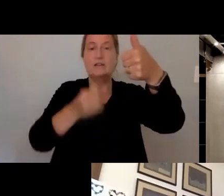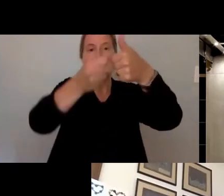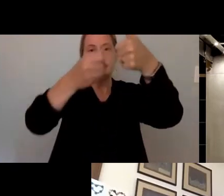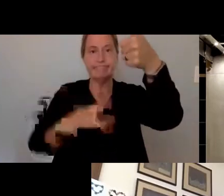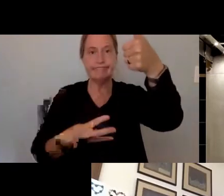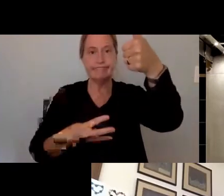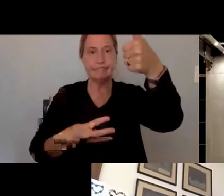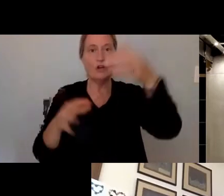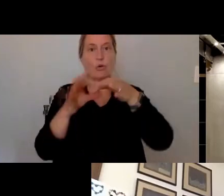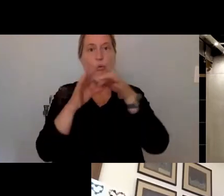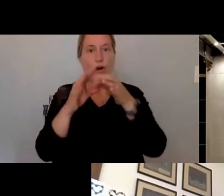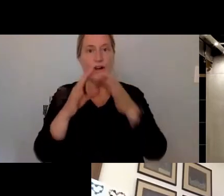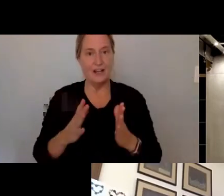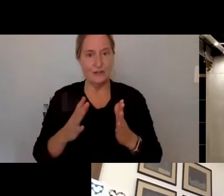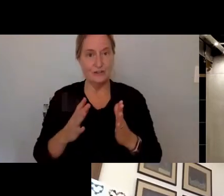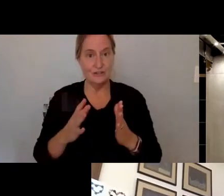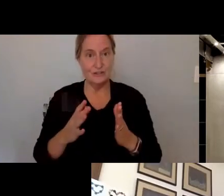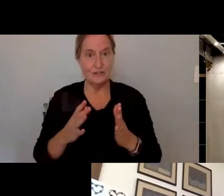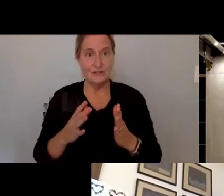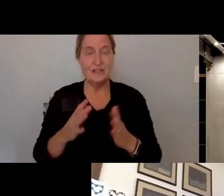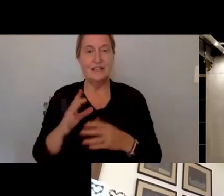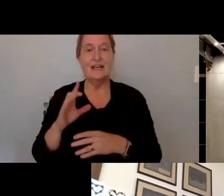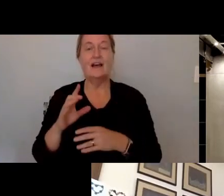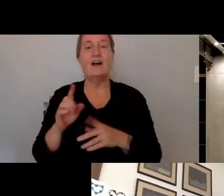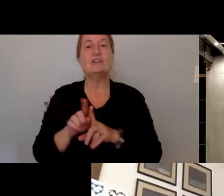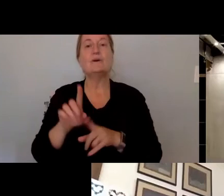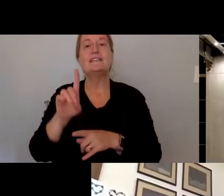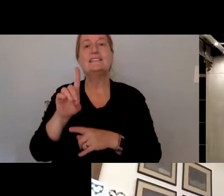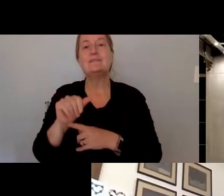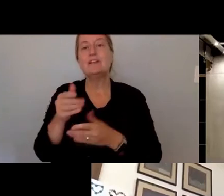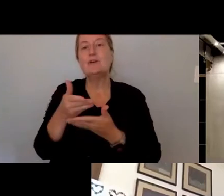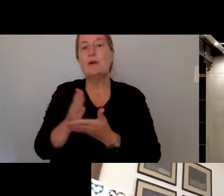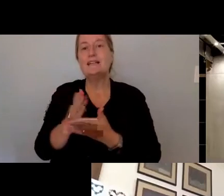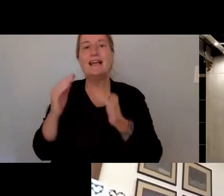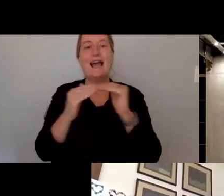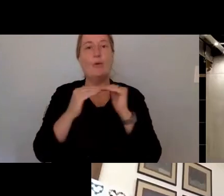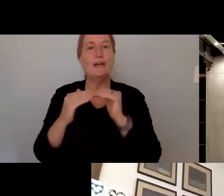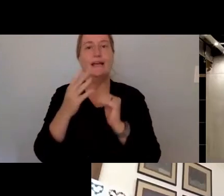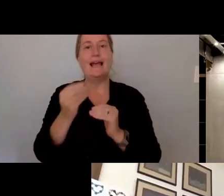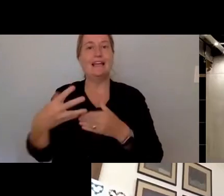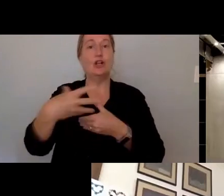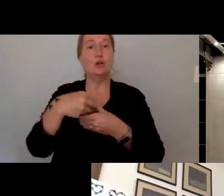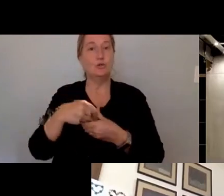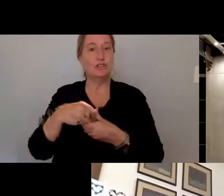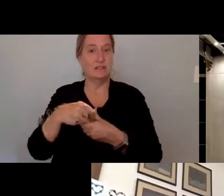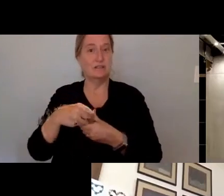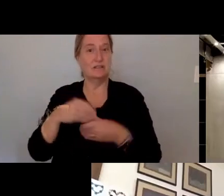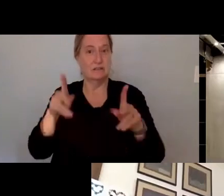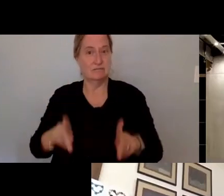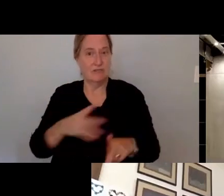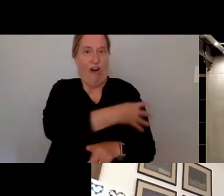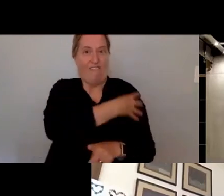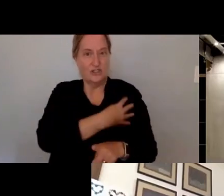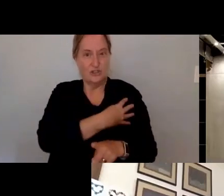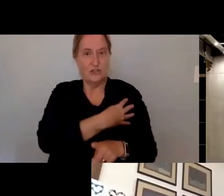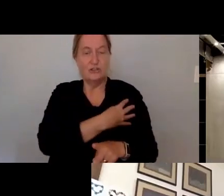right? There needs to be the creation of a disability rights, equity, and inclusion executive officer. We need to be able to train our human resources